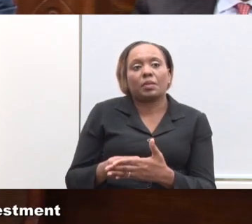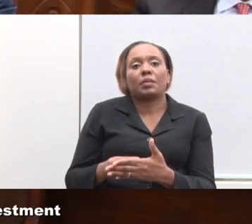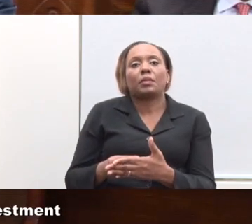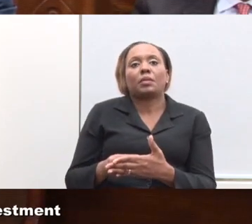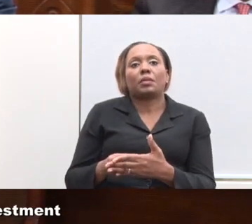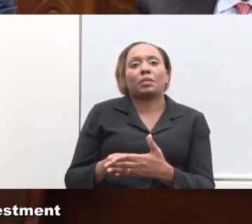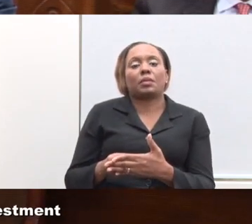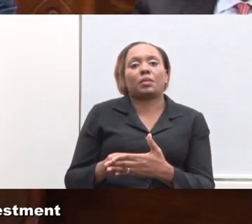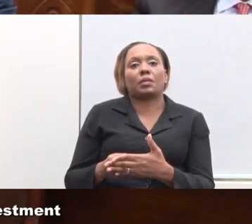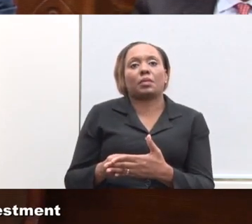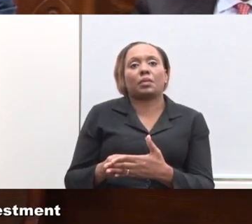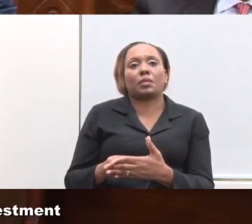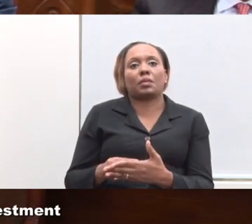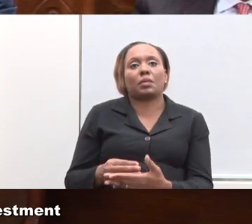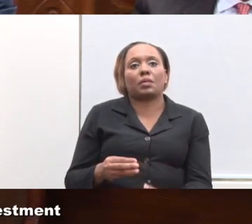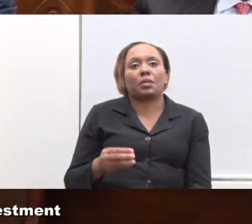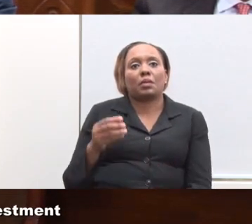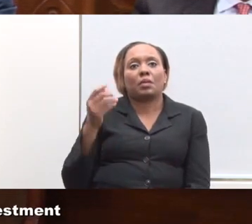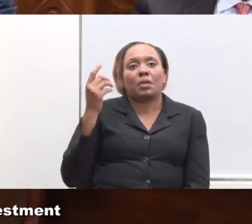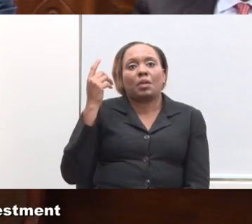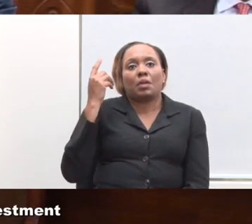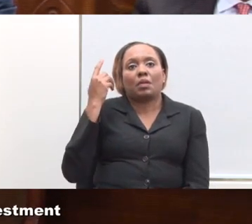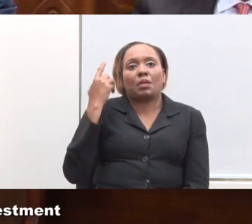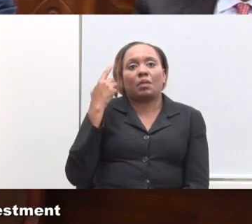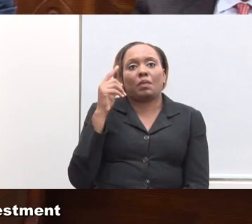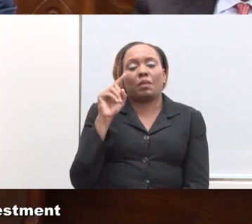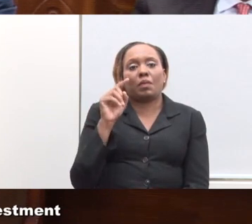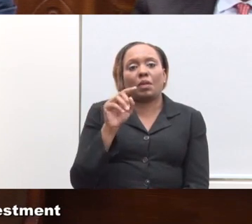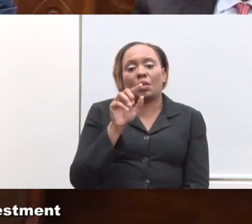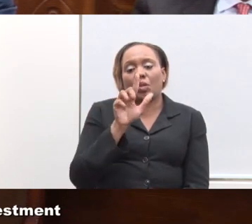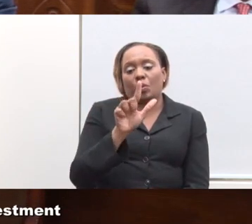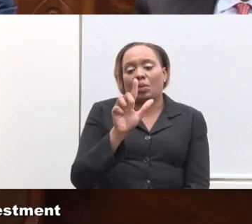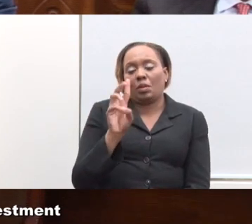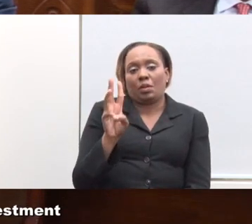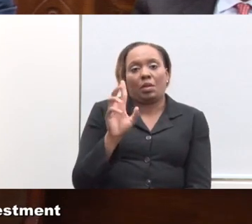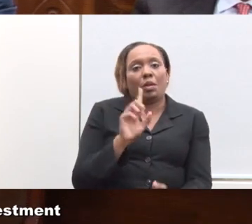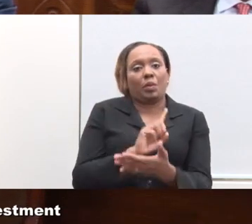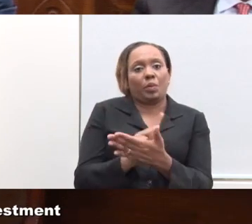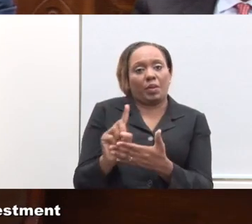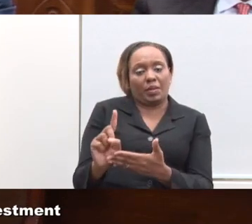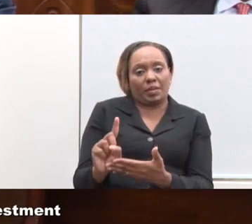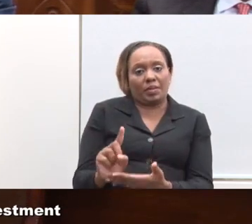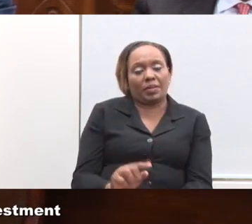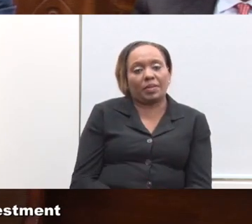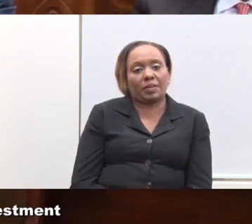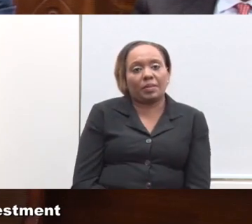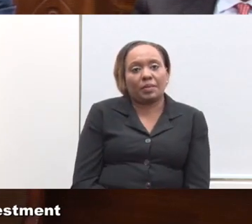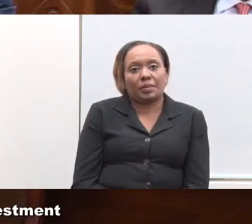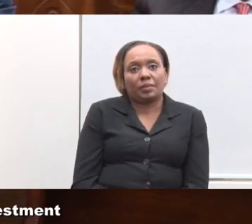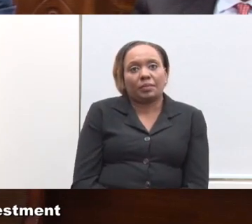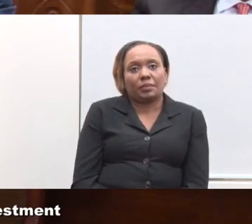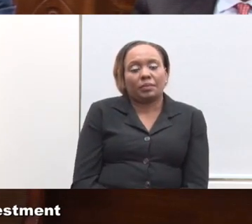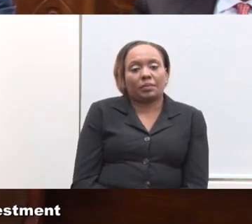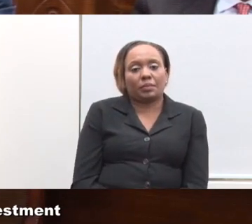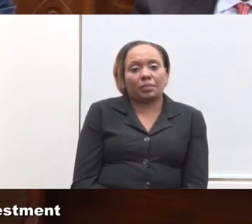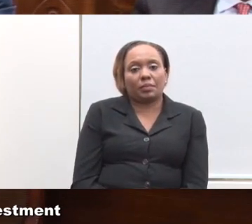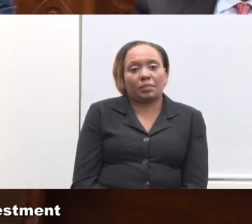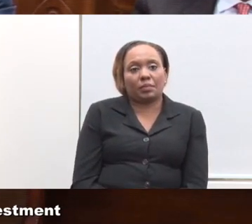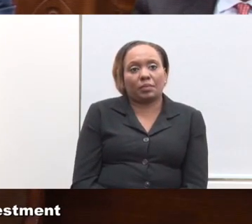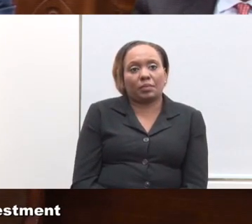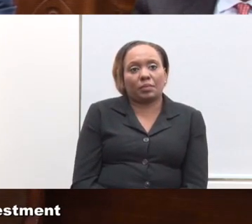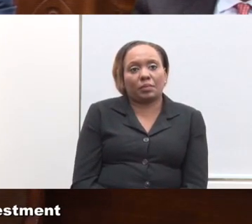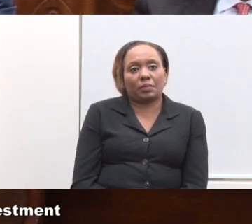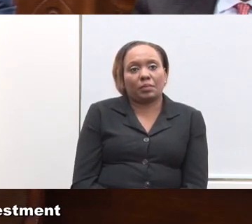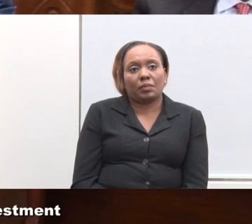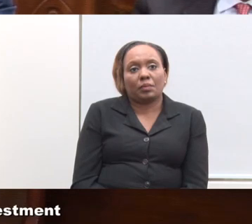earnings, up to a limit of 26 weeks. And indeed, one of the things that the National